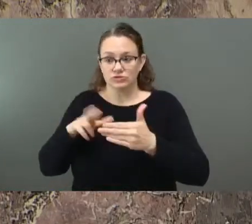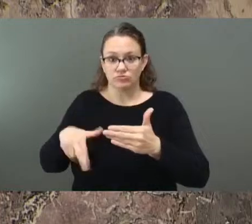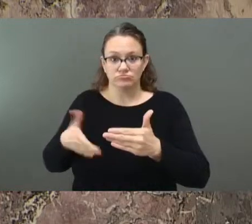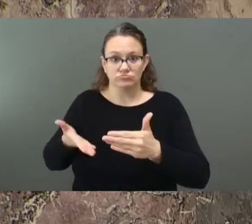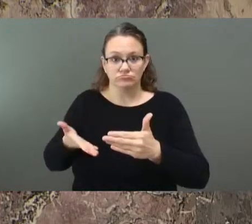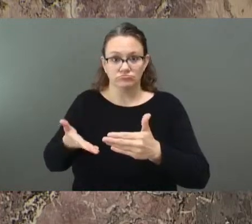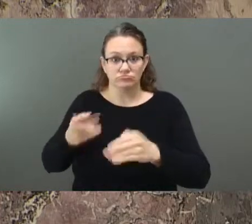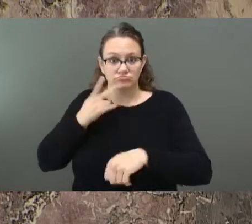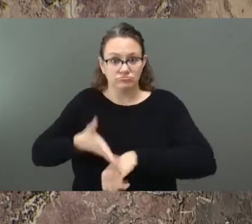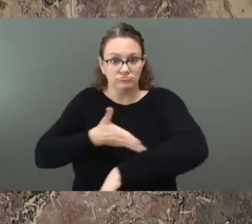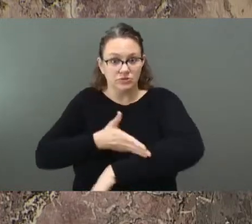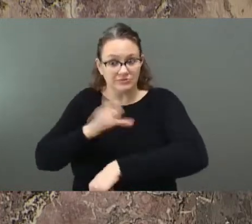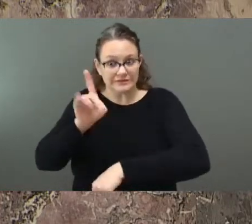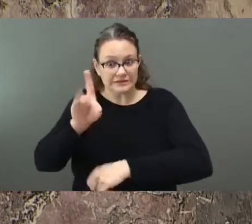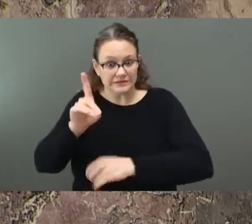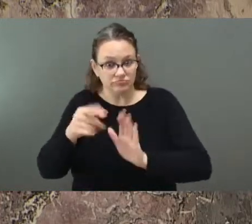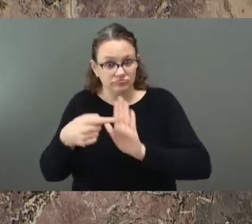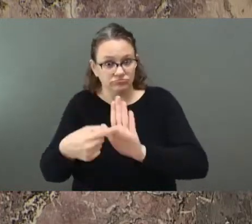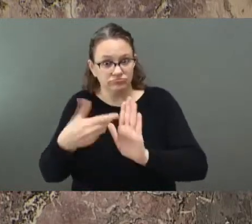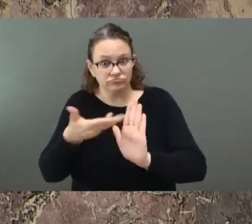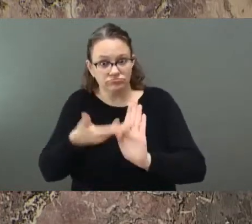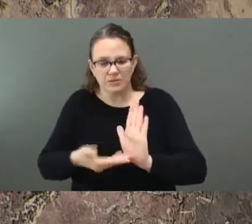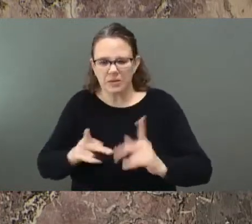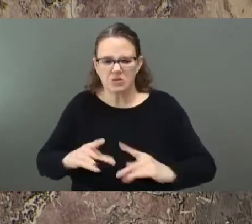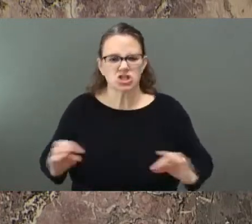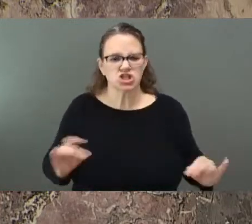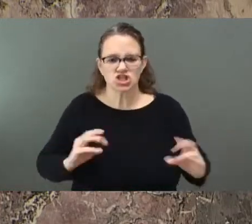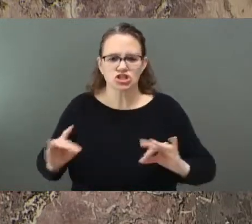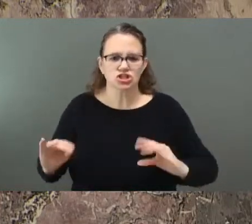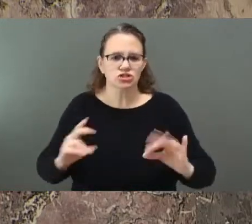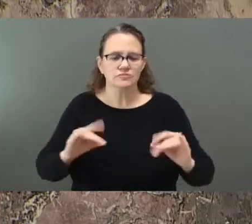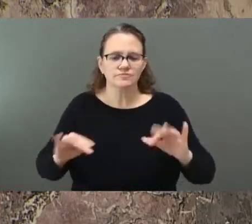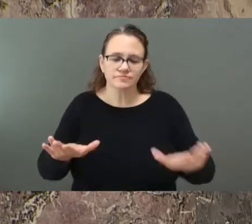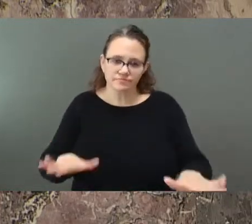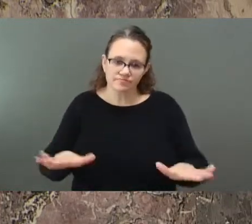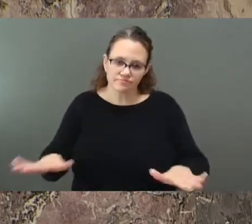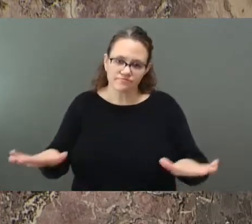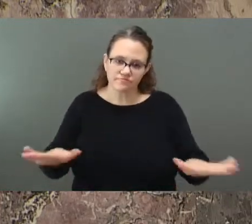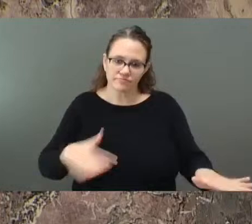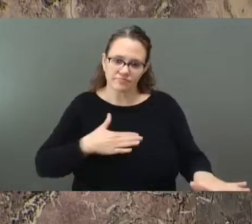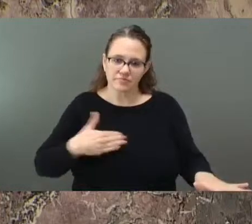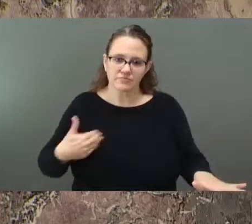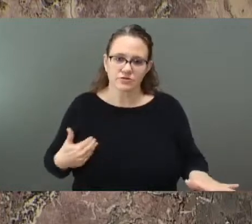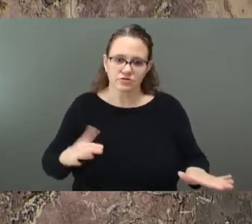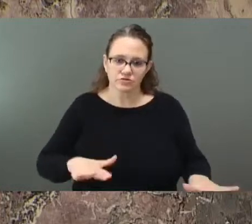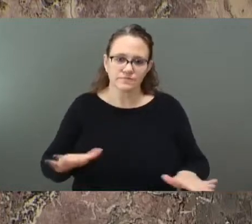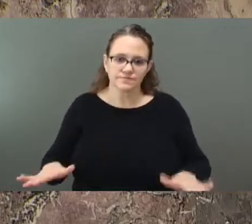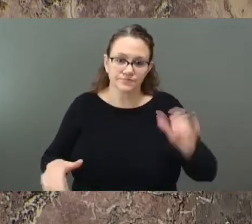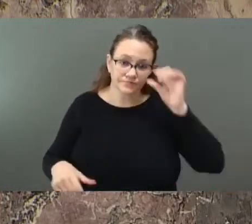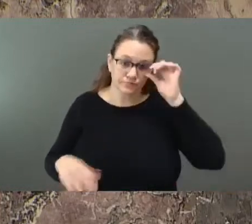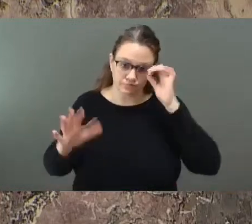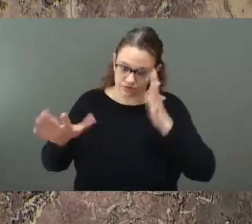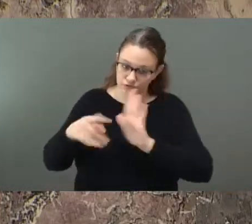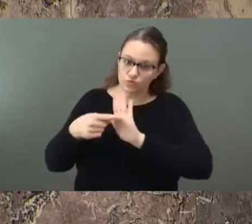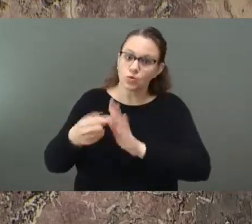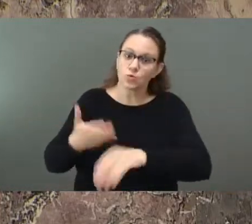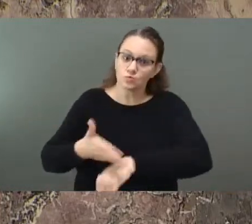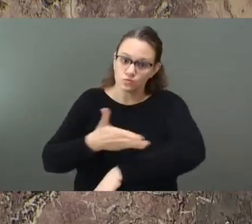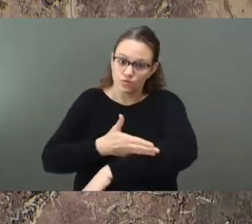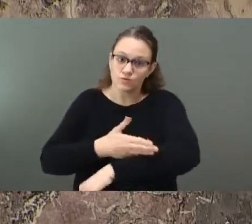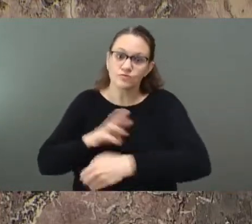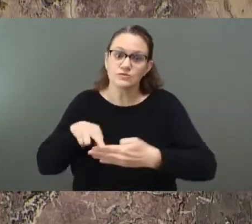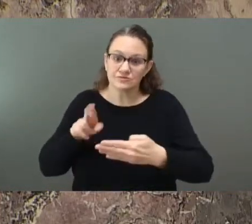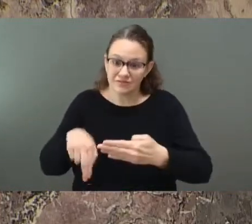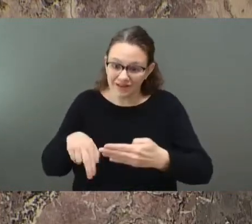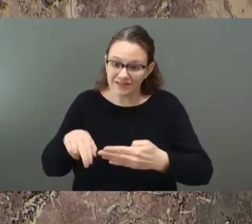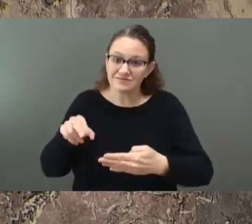Members. It showed initial results right up to the point when former leader of the BC Liberals, Christy Clark, turned